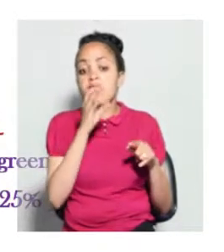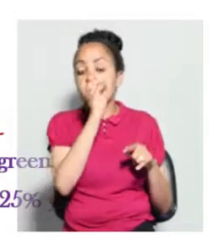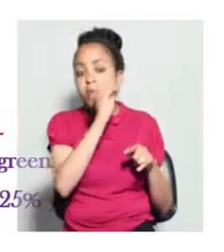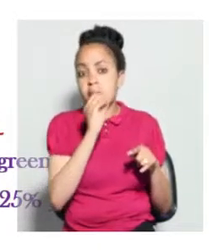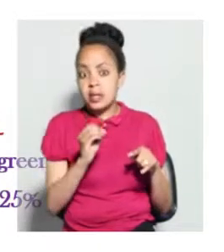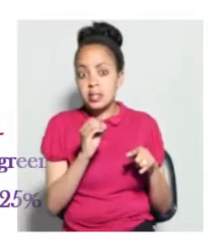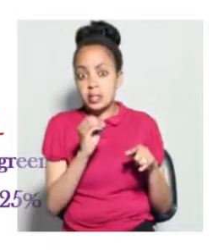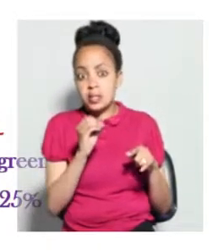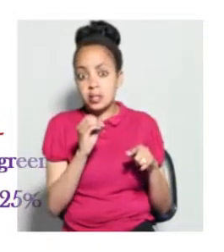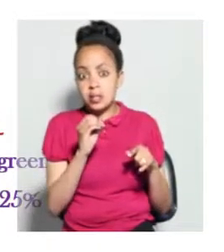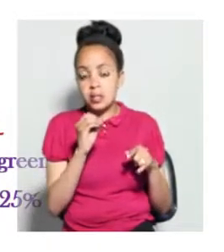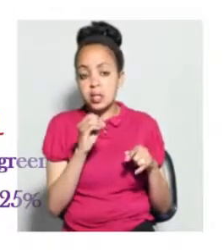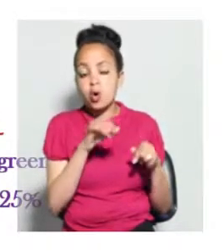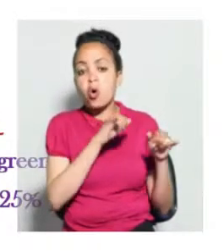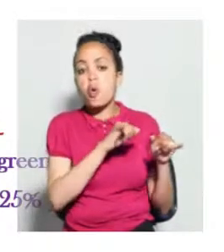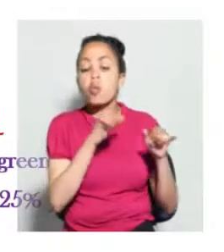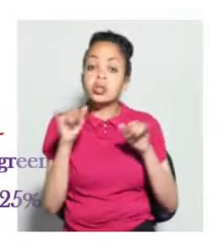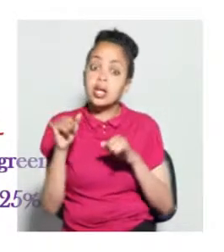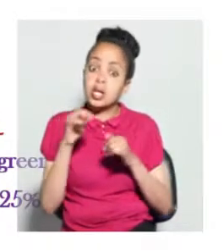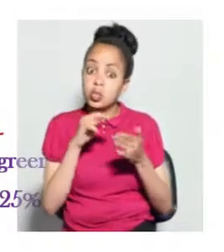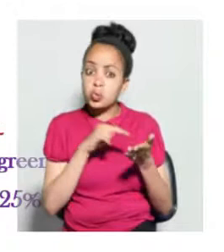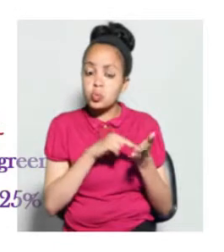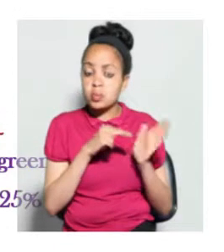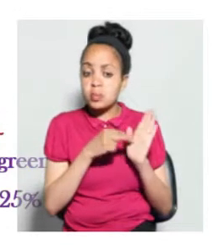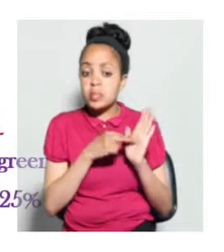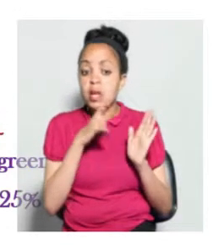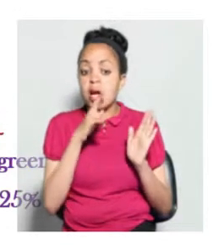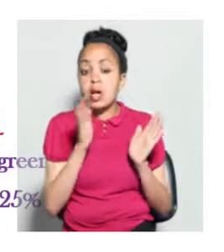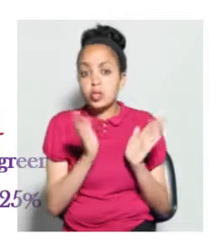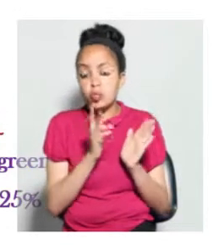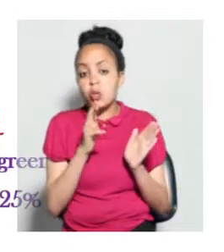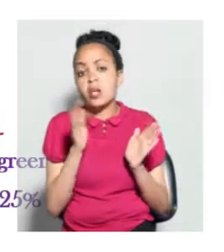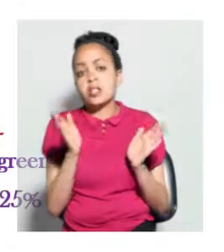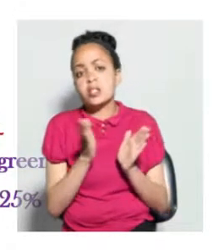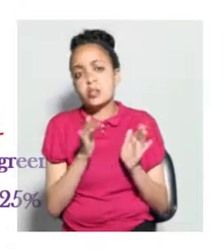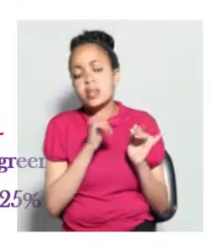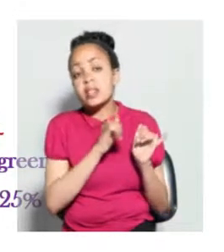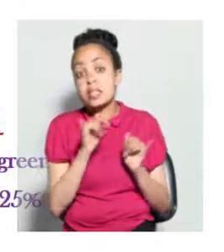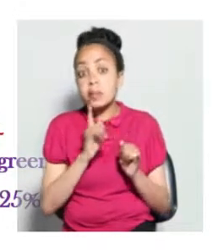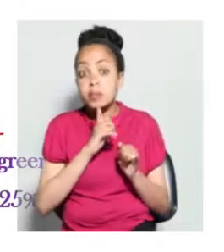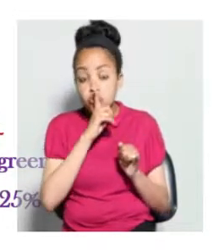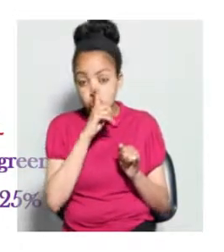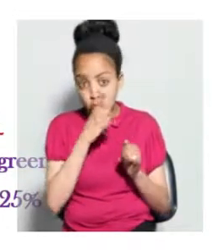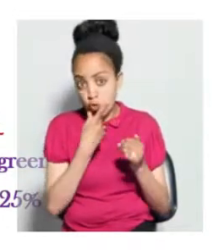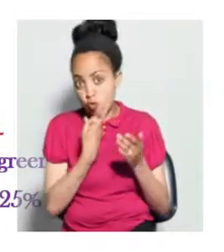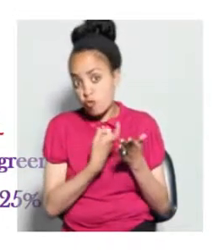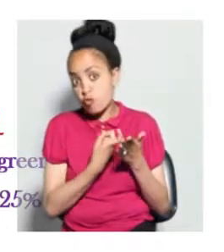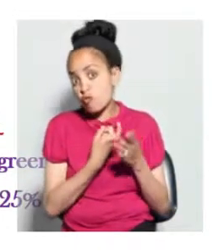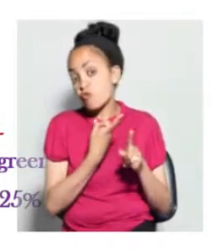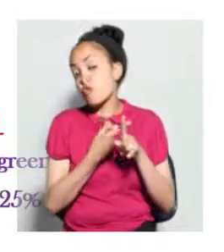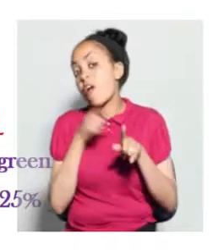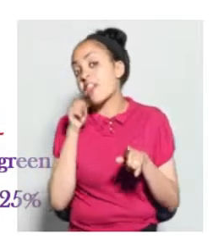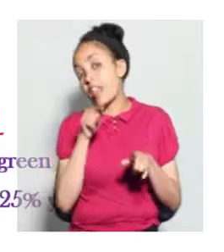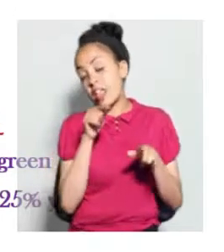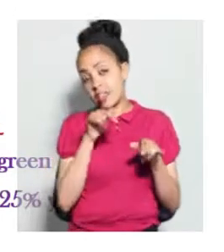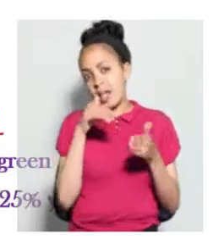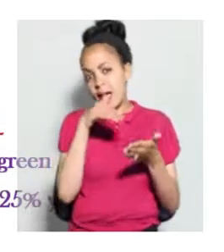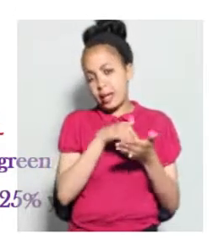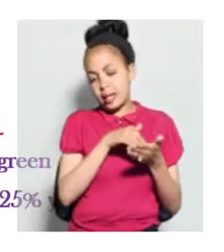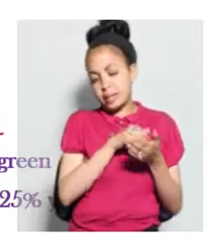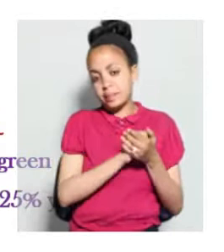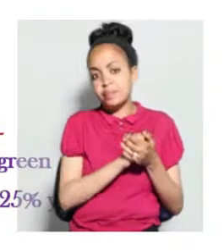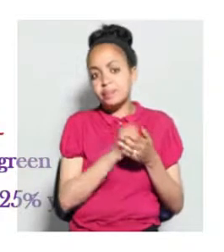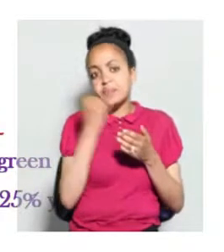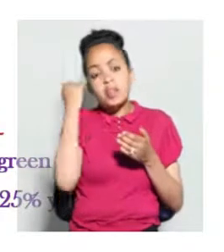25% homozygous, which is this one R small. The same is true for that of this one again. If